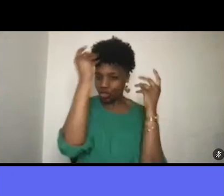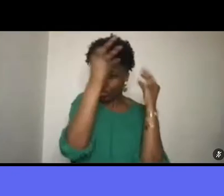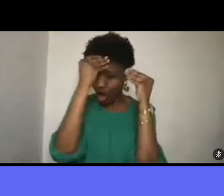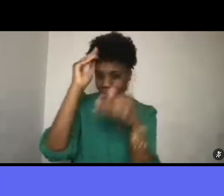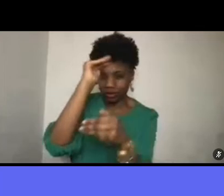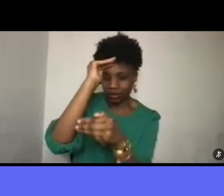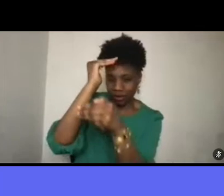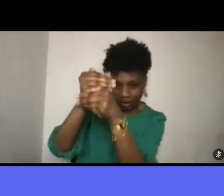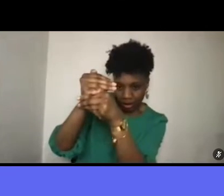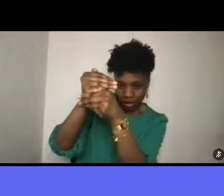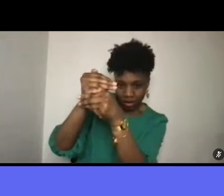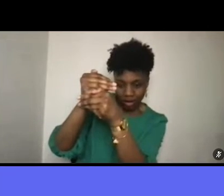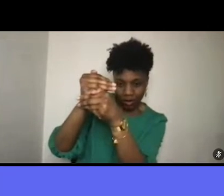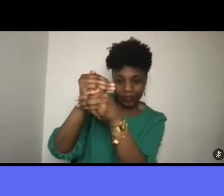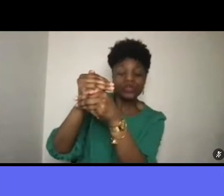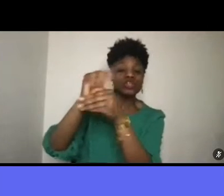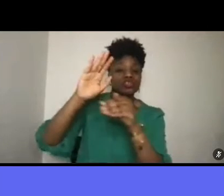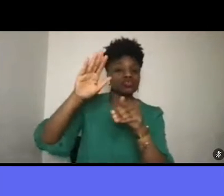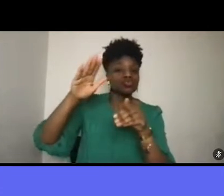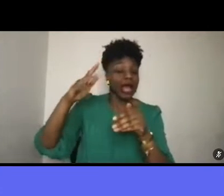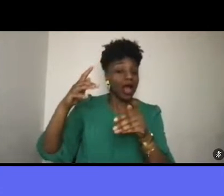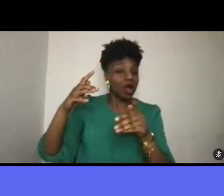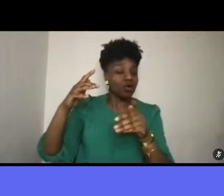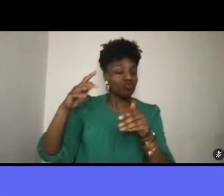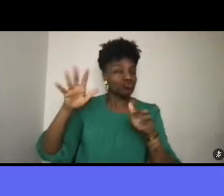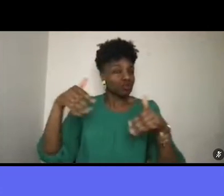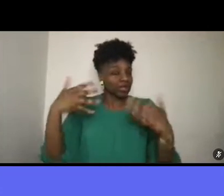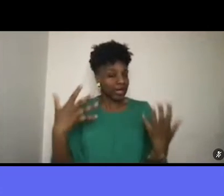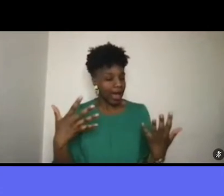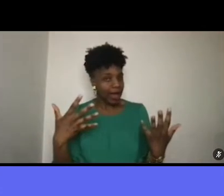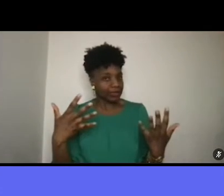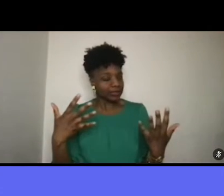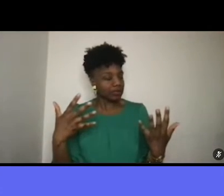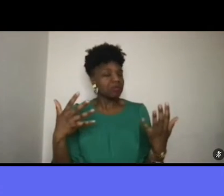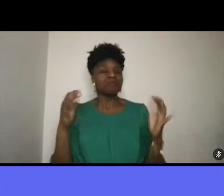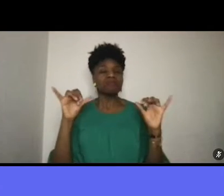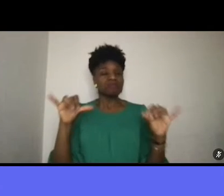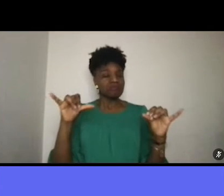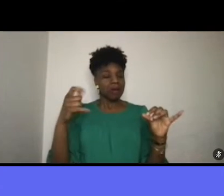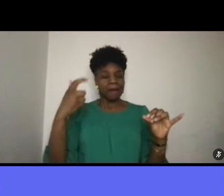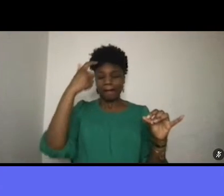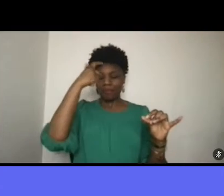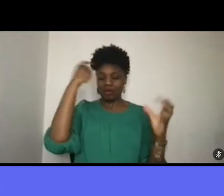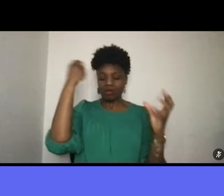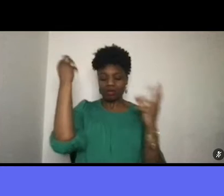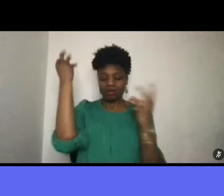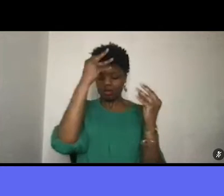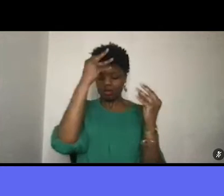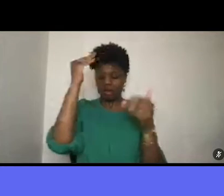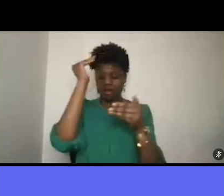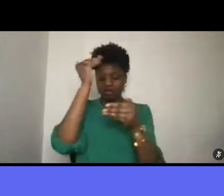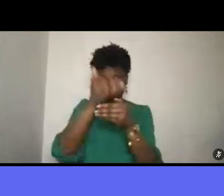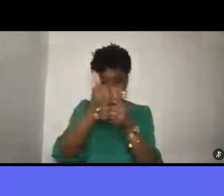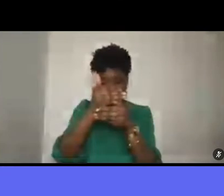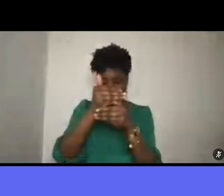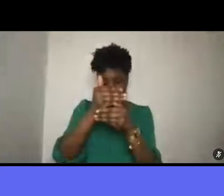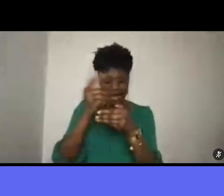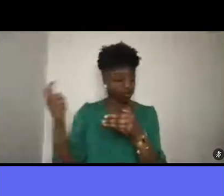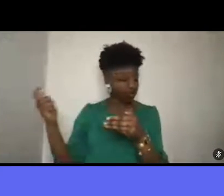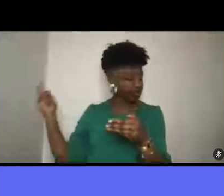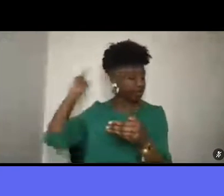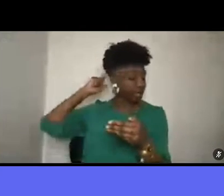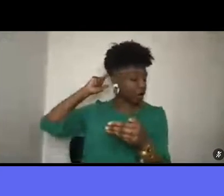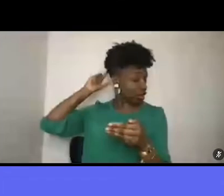and relaxed for your conscious to say, oh, this Mm. is safe, nothing bad is happening. Subconscious, you take over, you become awake